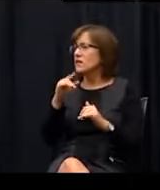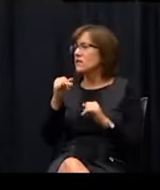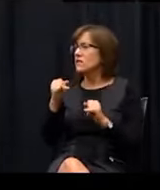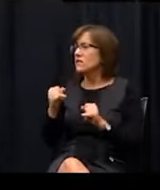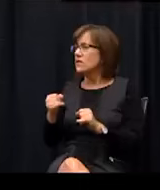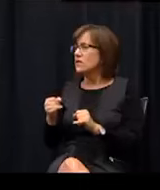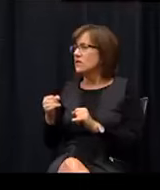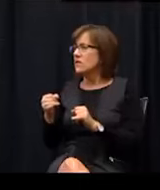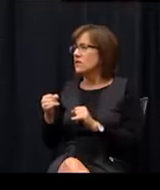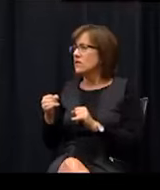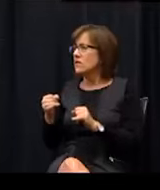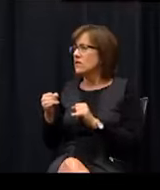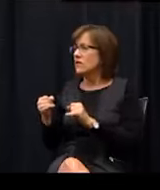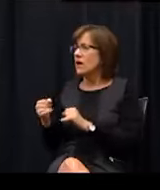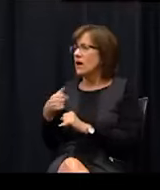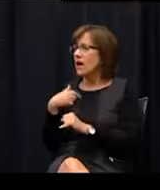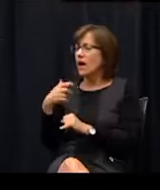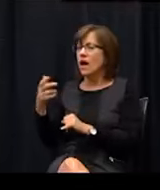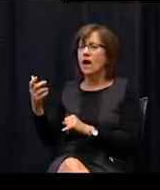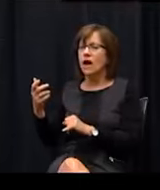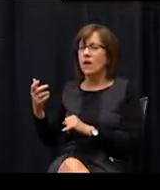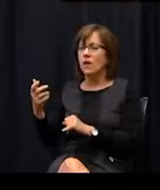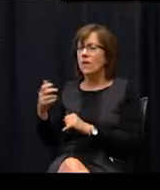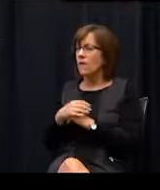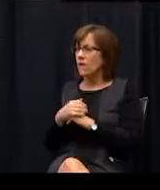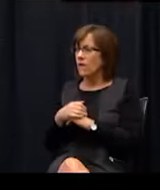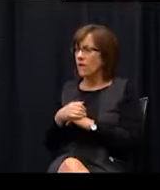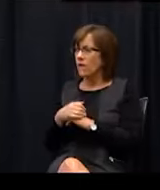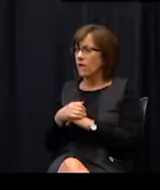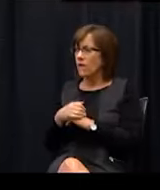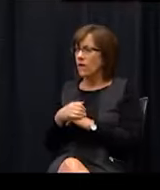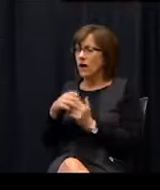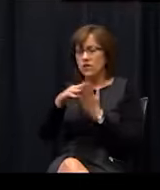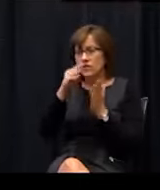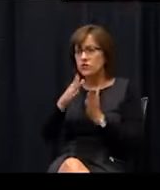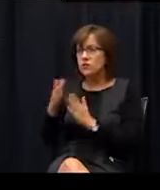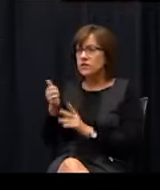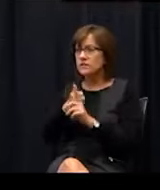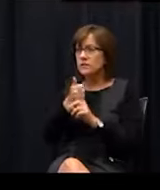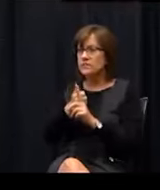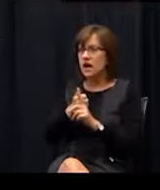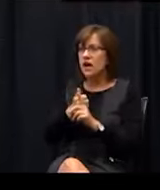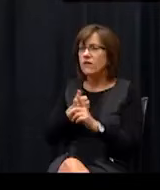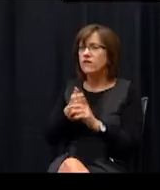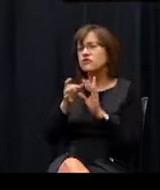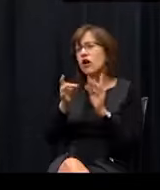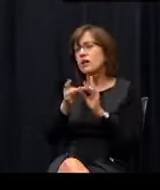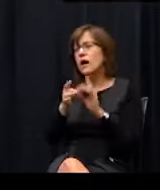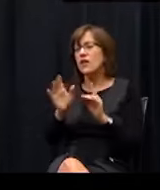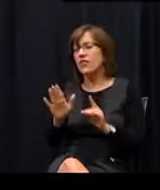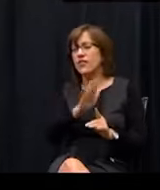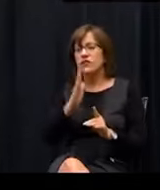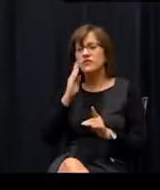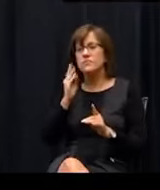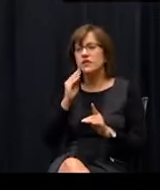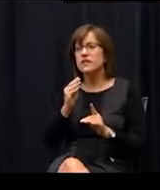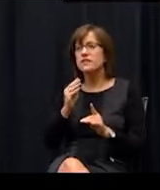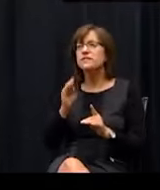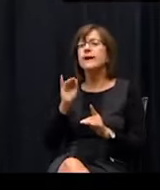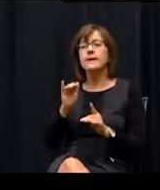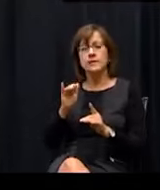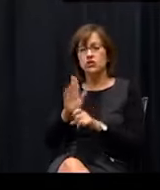from the experiences or situations that the students themselves have been involved in, and then we work to problem